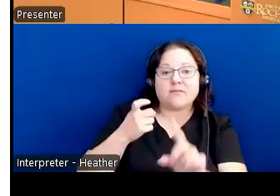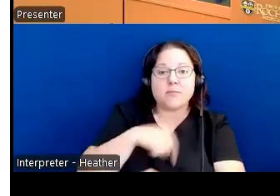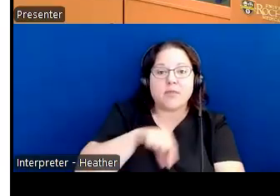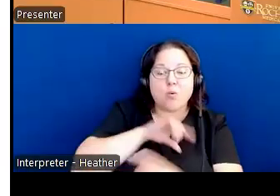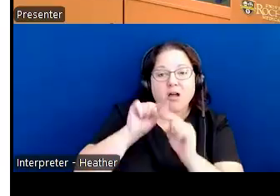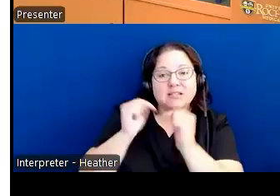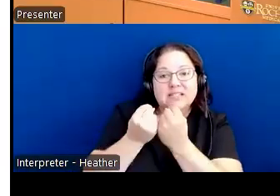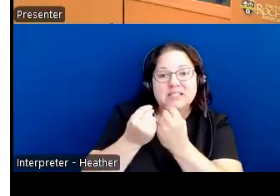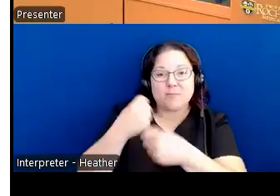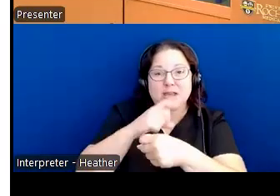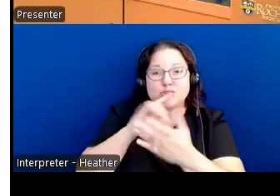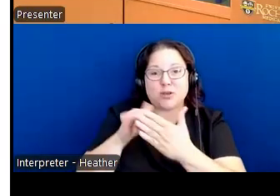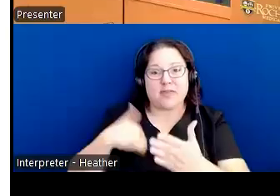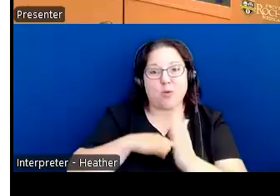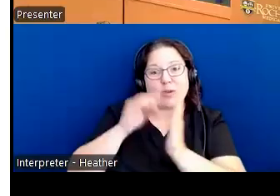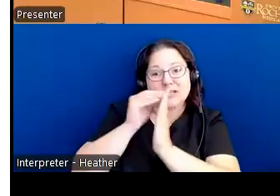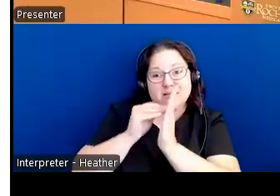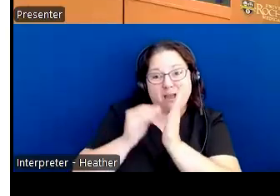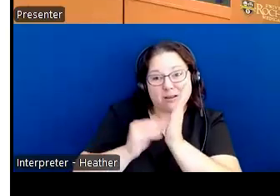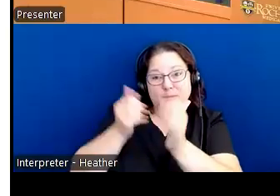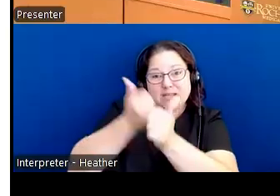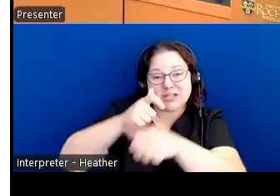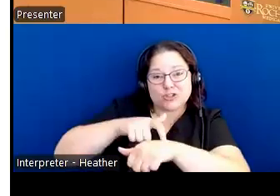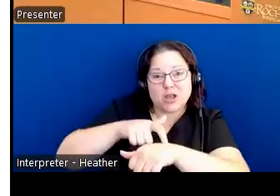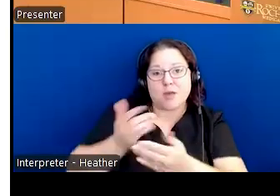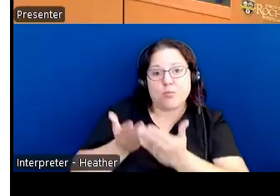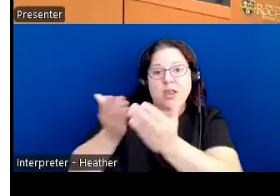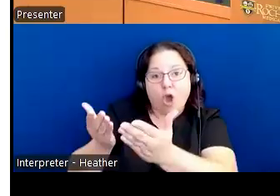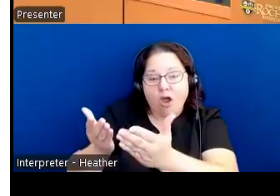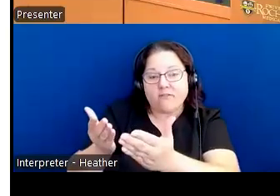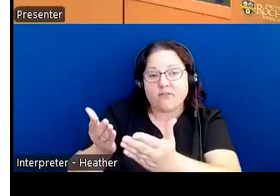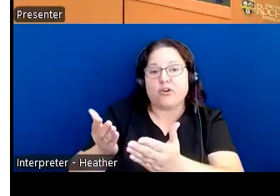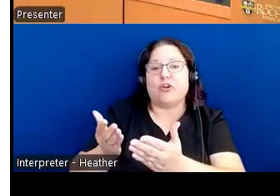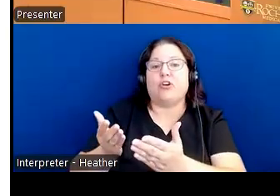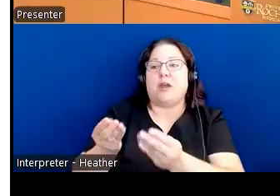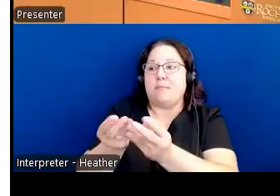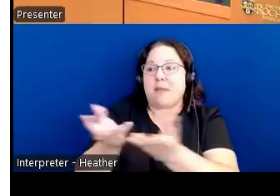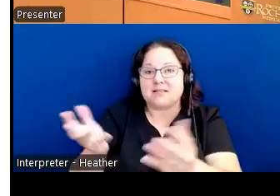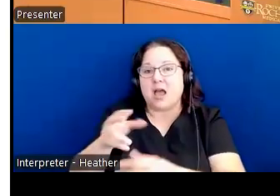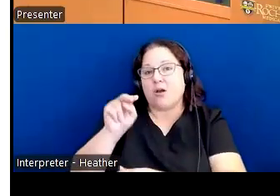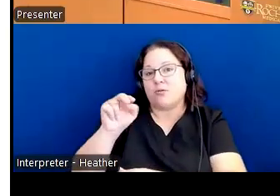sure that we are documenting every time we offer and hand out naloxone, that really